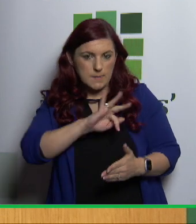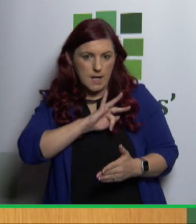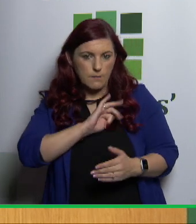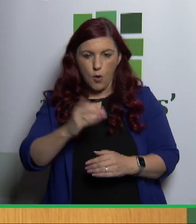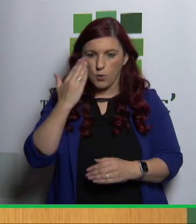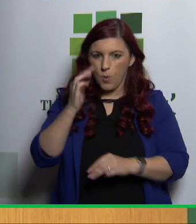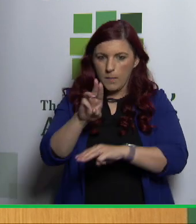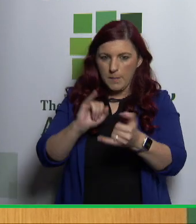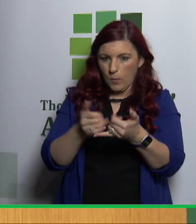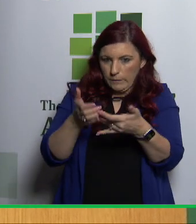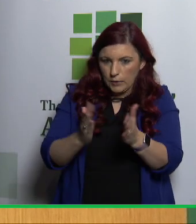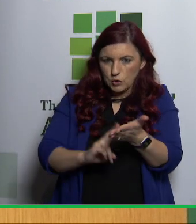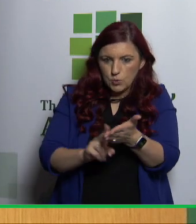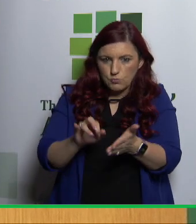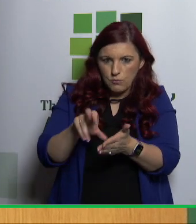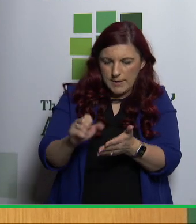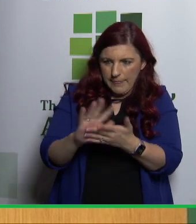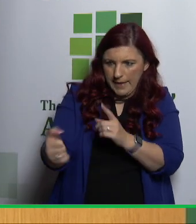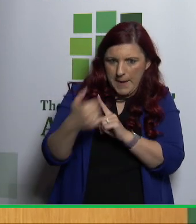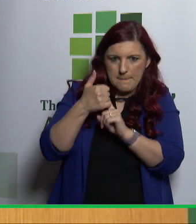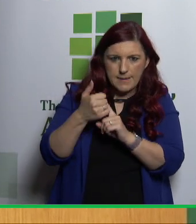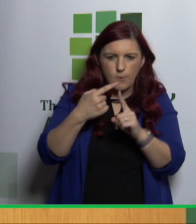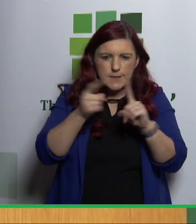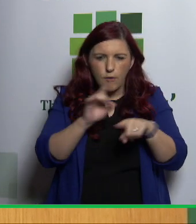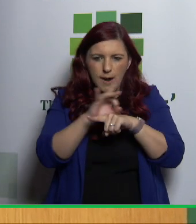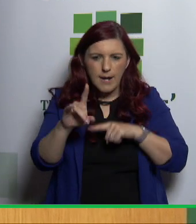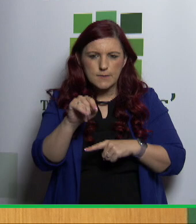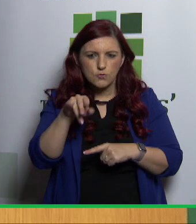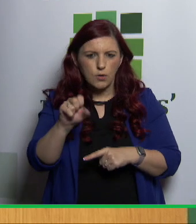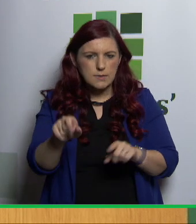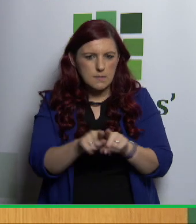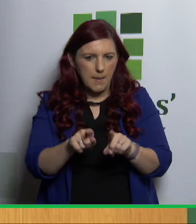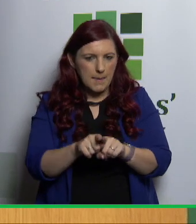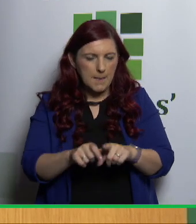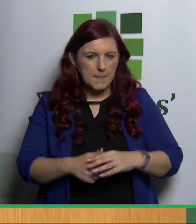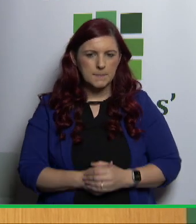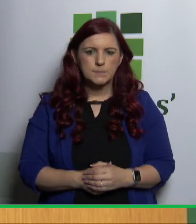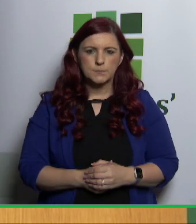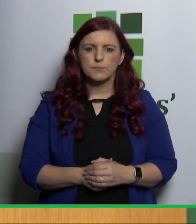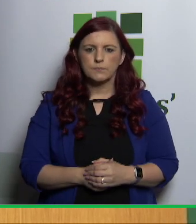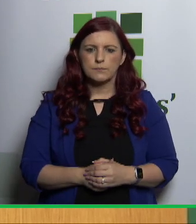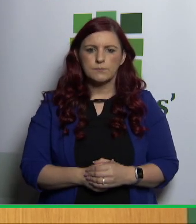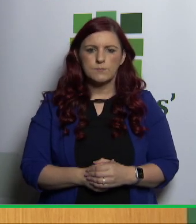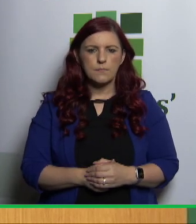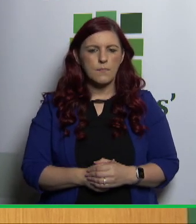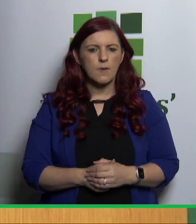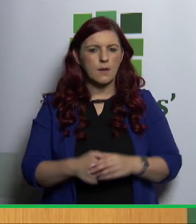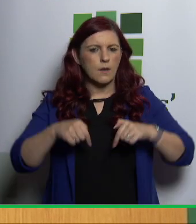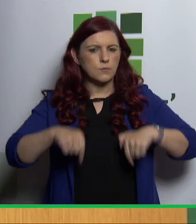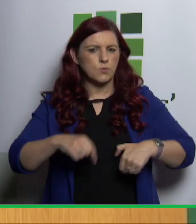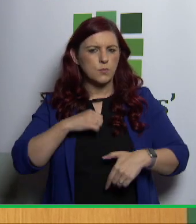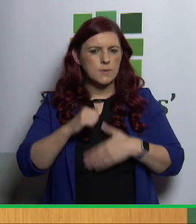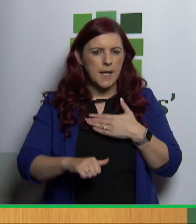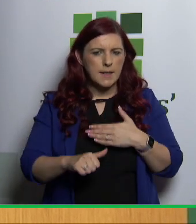didn't incur harm from particular drugs. And it's important we hear those voices too. It's also helping us today, I believe,